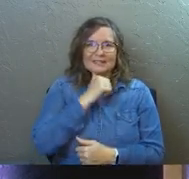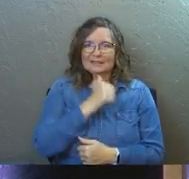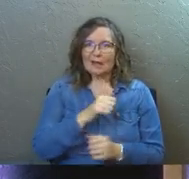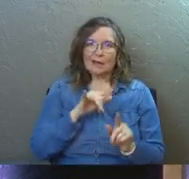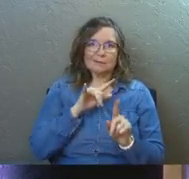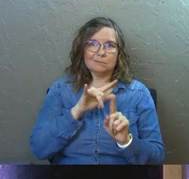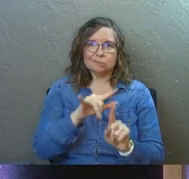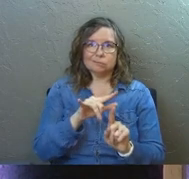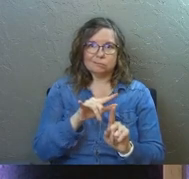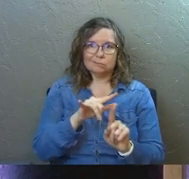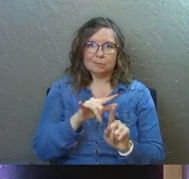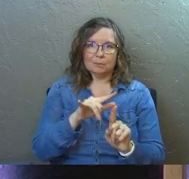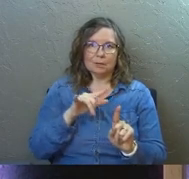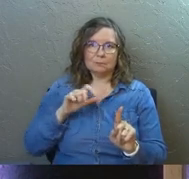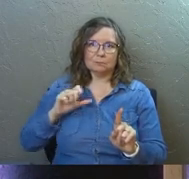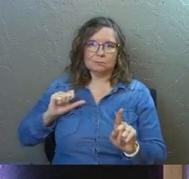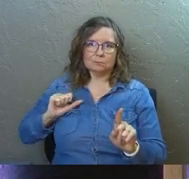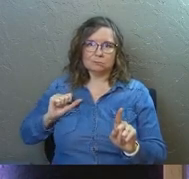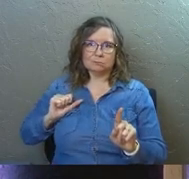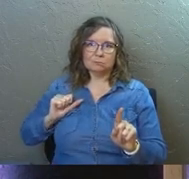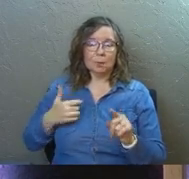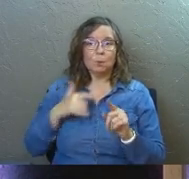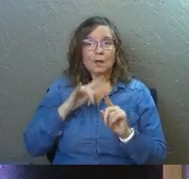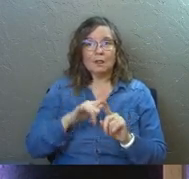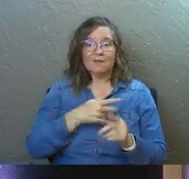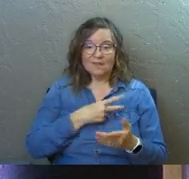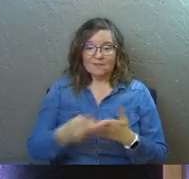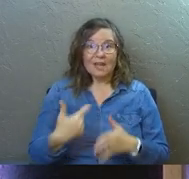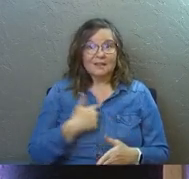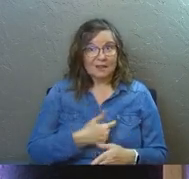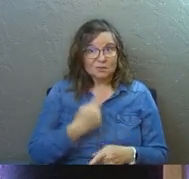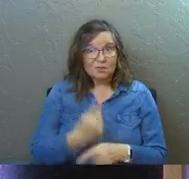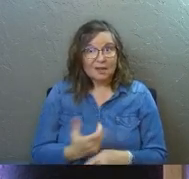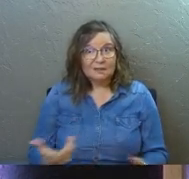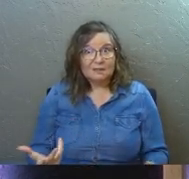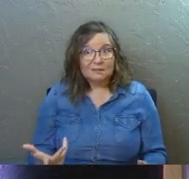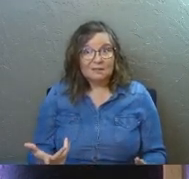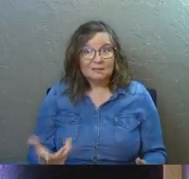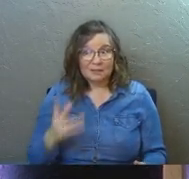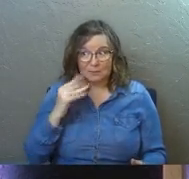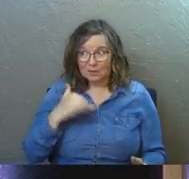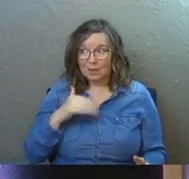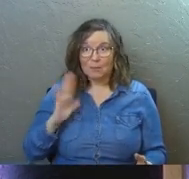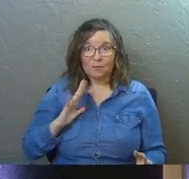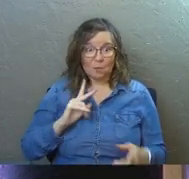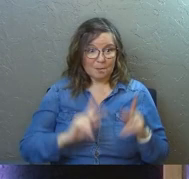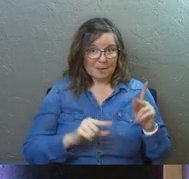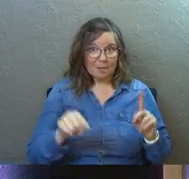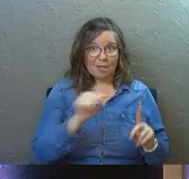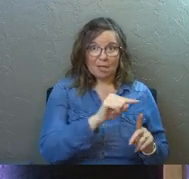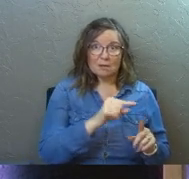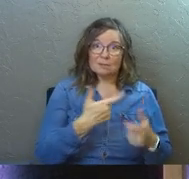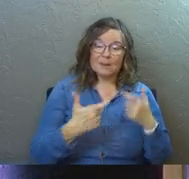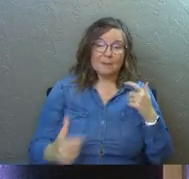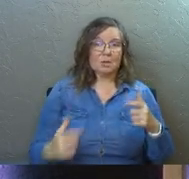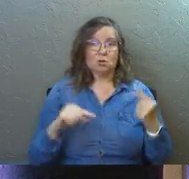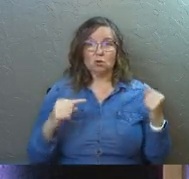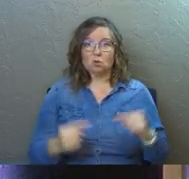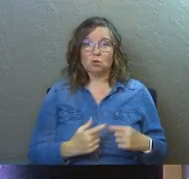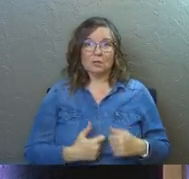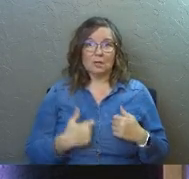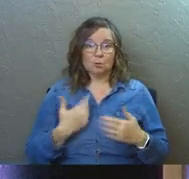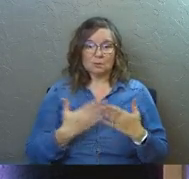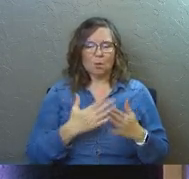not steadfast. We've had love that failed us. Anybody? Some of the greatest hurts in your life are when